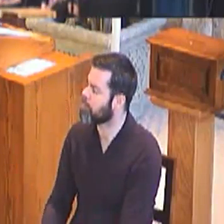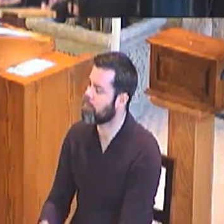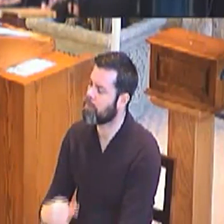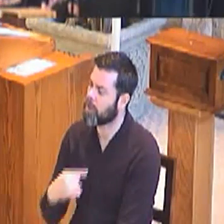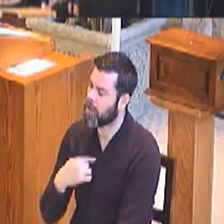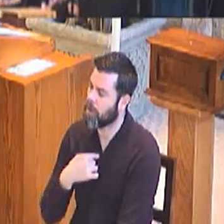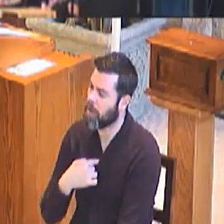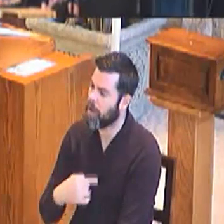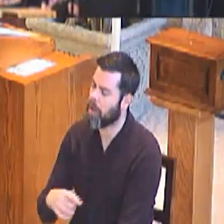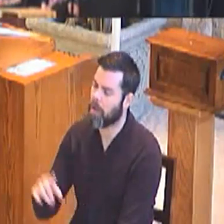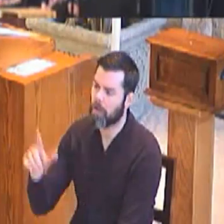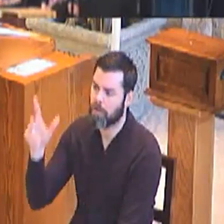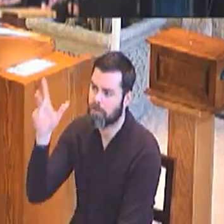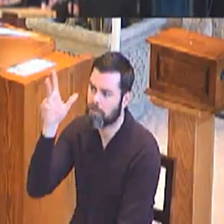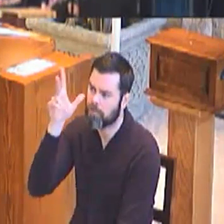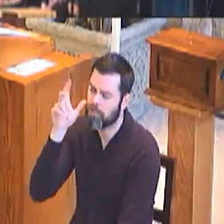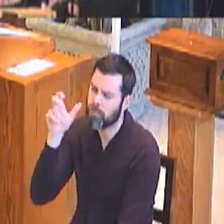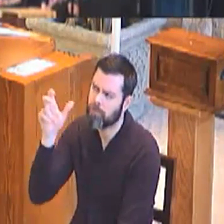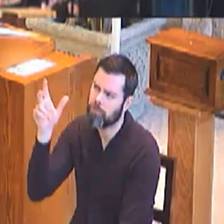voice of